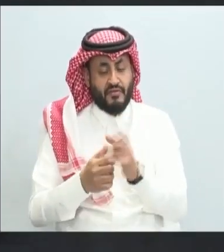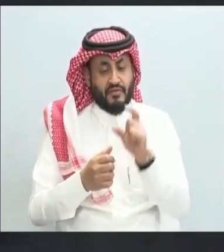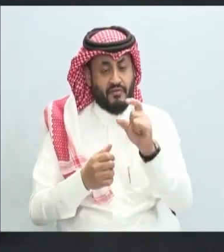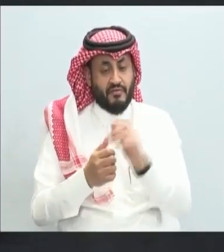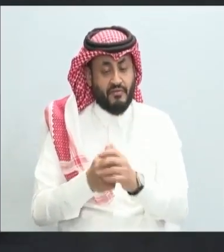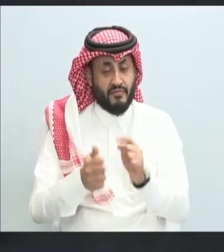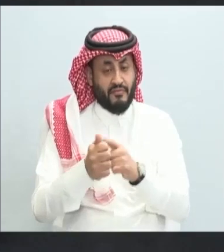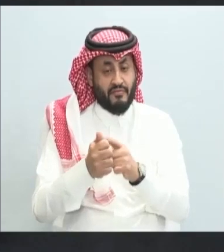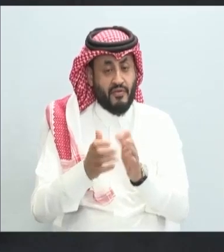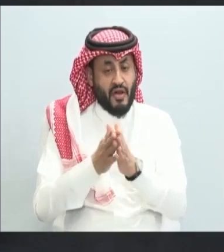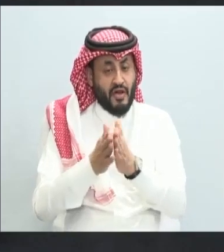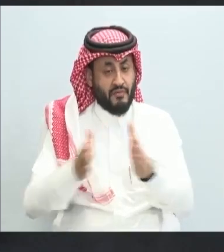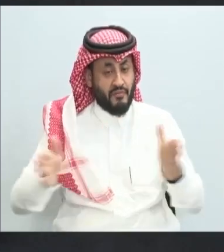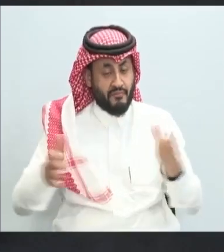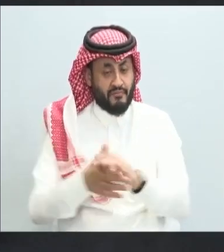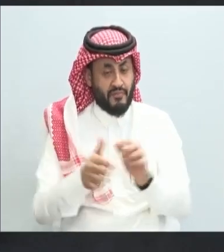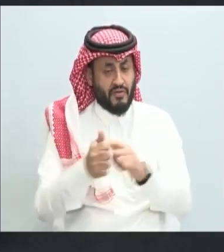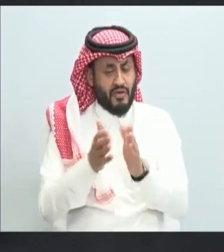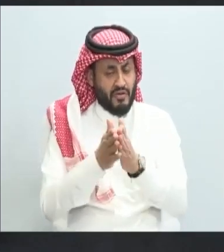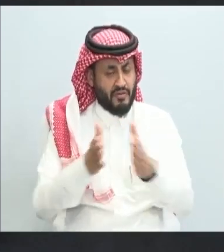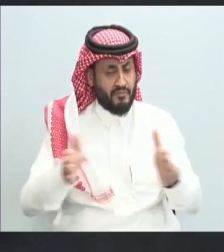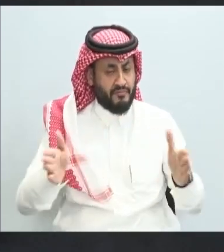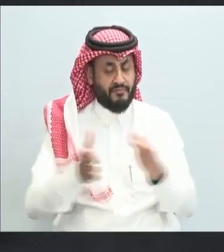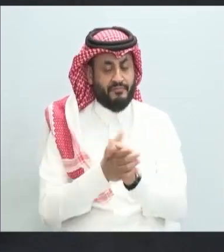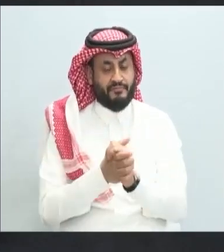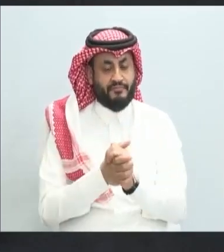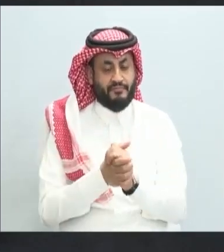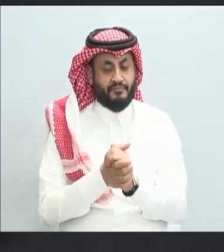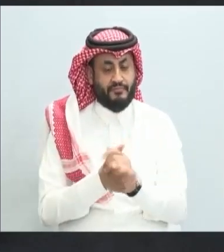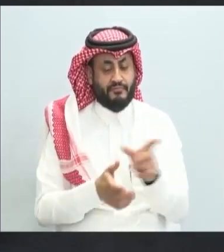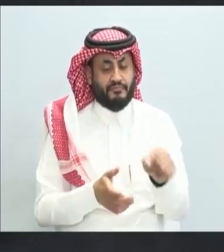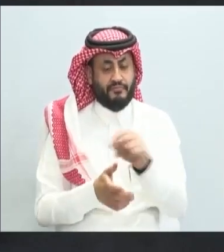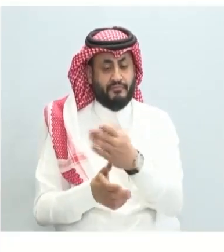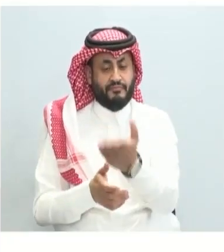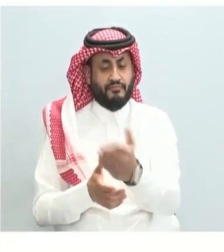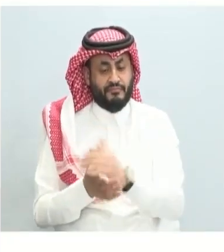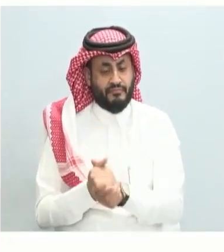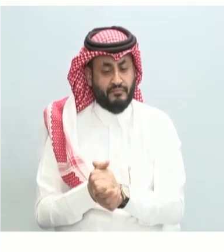longer sound. Tape, tape. The same goes